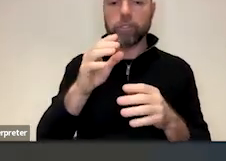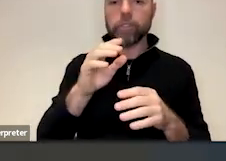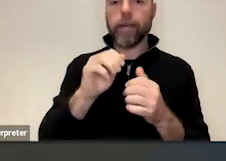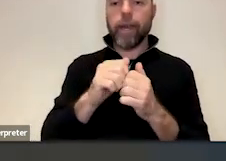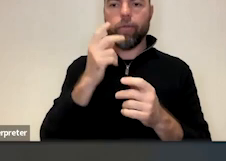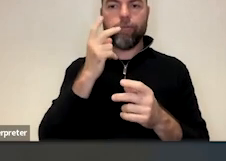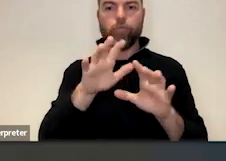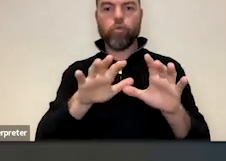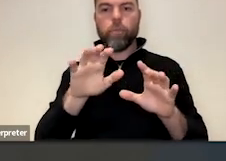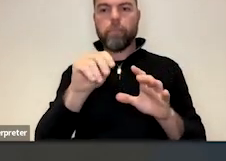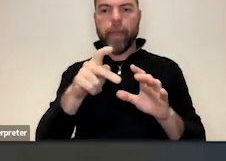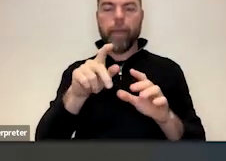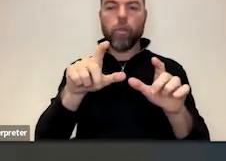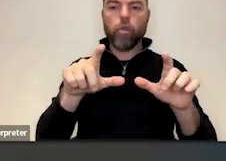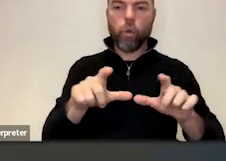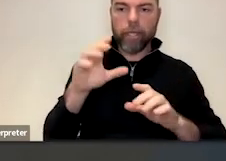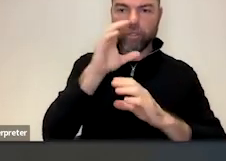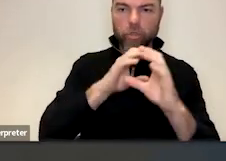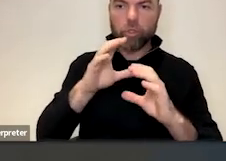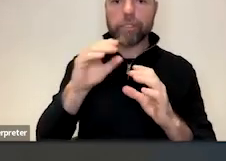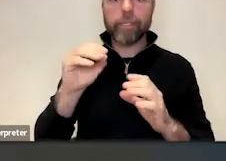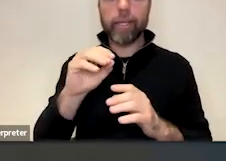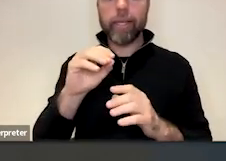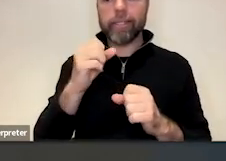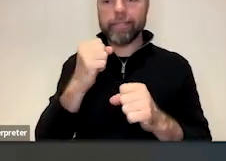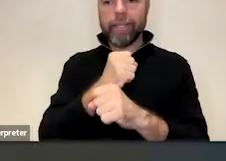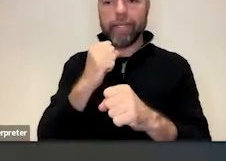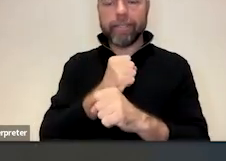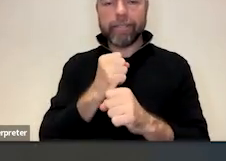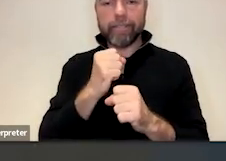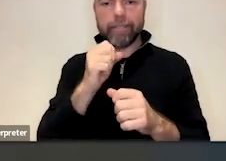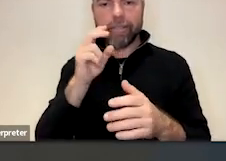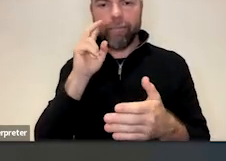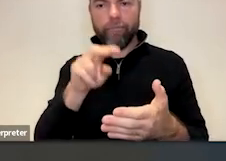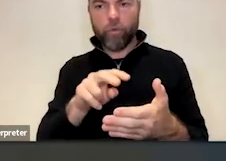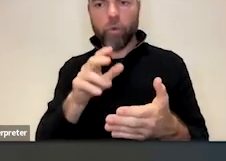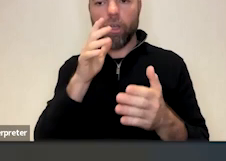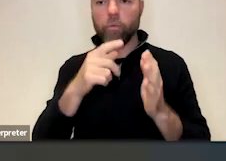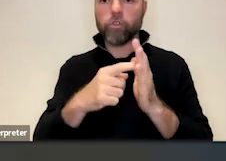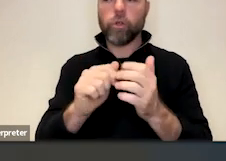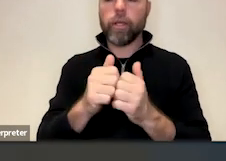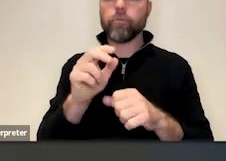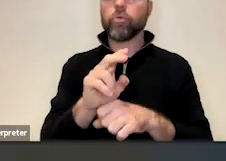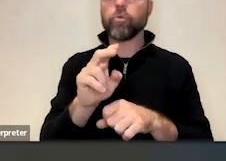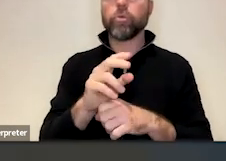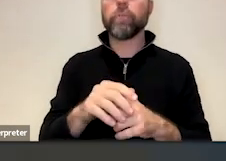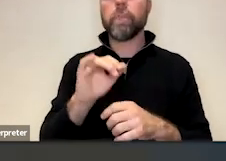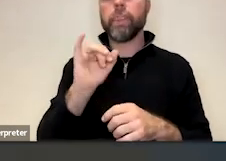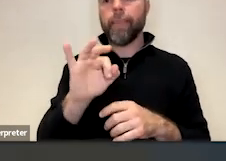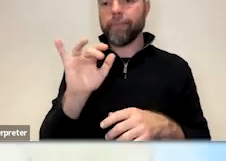our location search, and our stats view, which I will show you all how to use in just a moment. If I